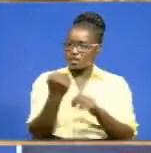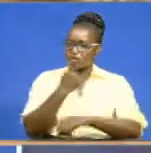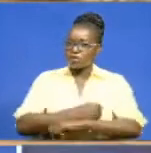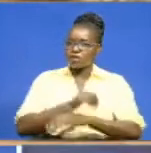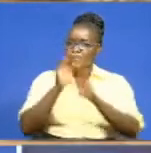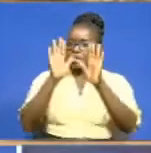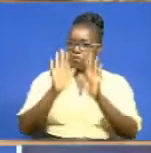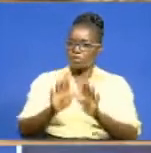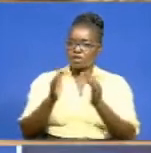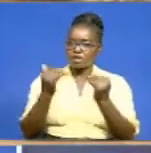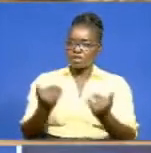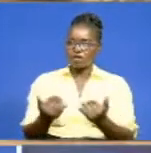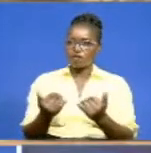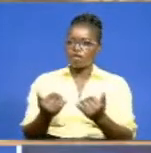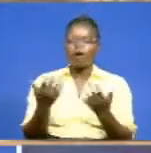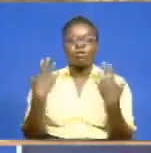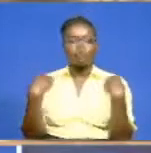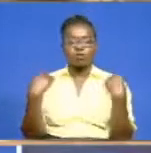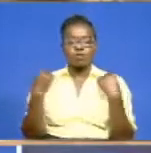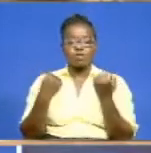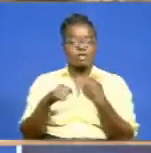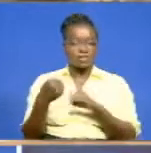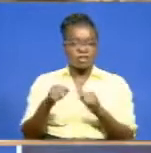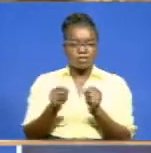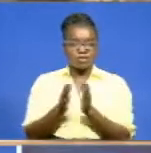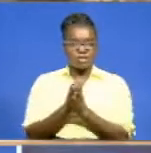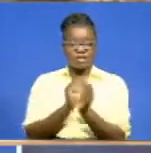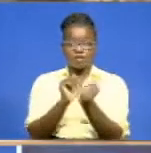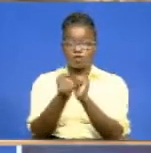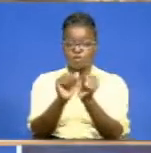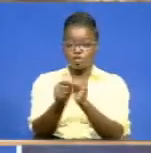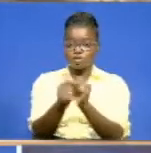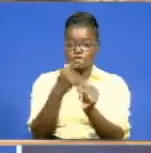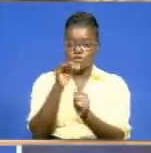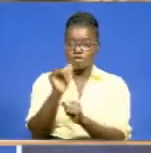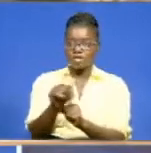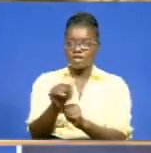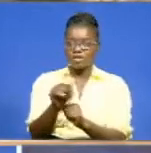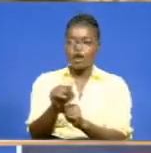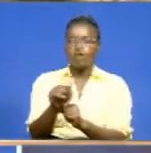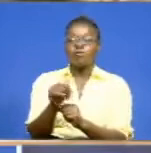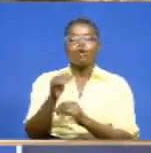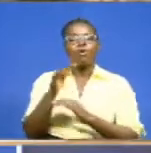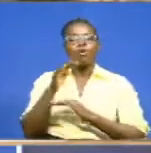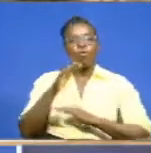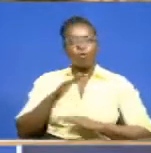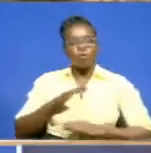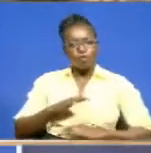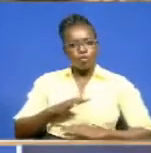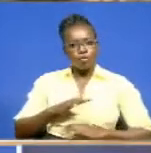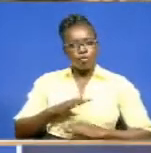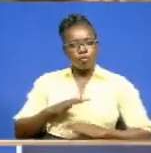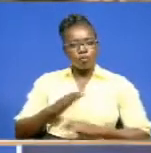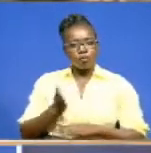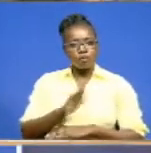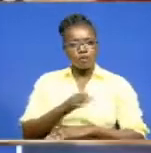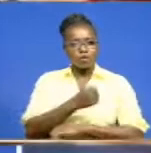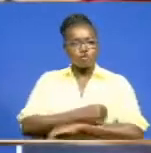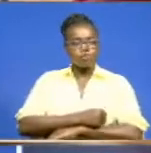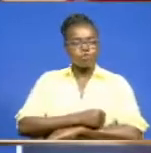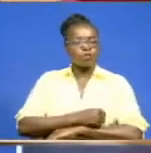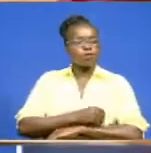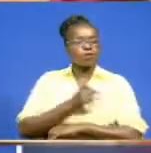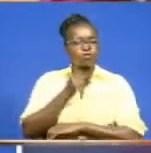necessary that now they have some sports, some co-curricular competitions, so that they steam off, and when they go back to school, at least they are